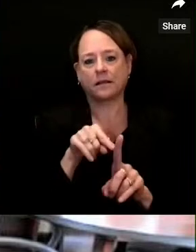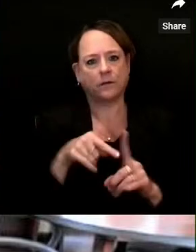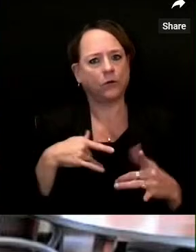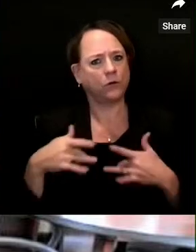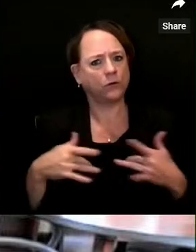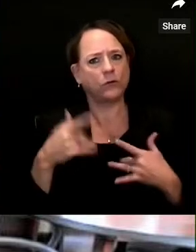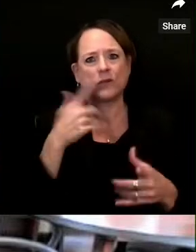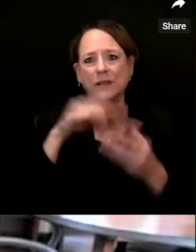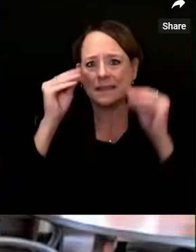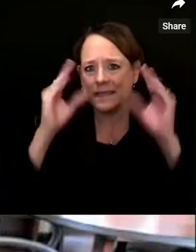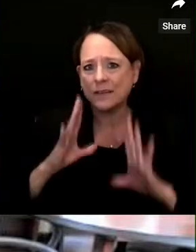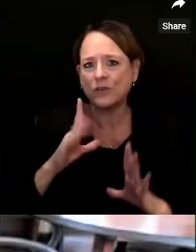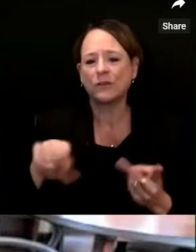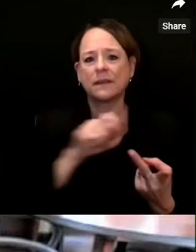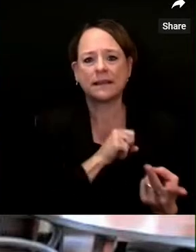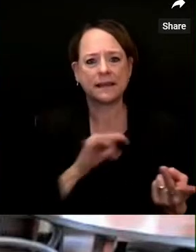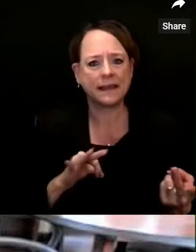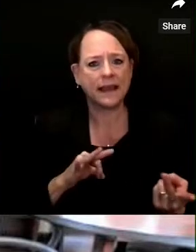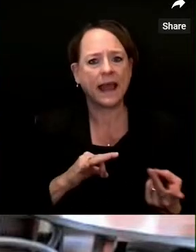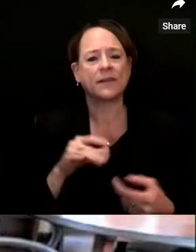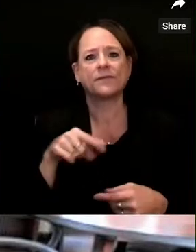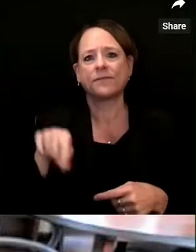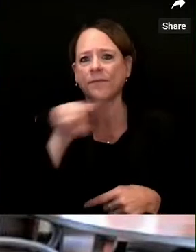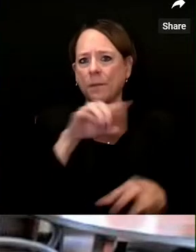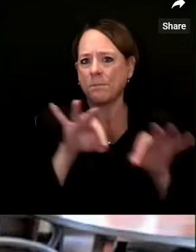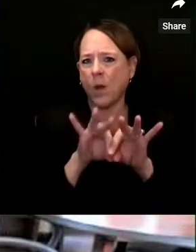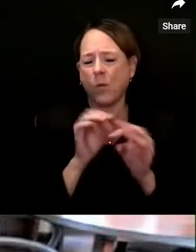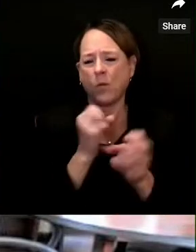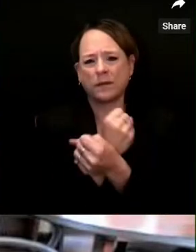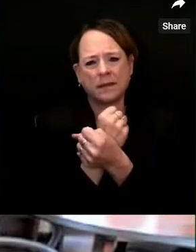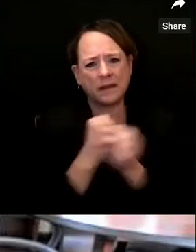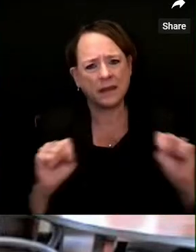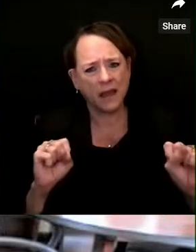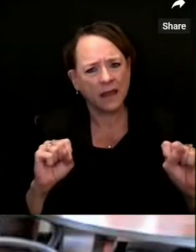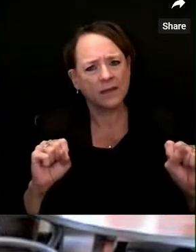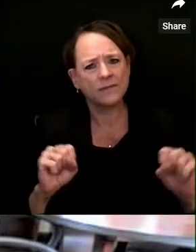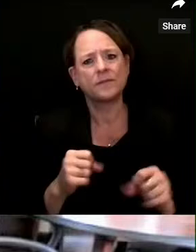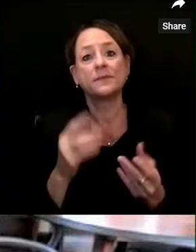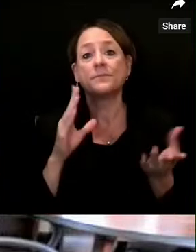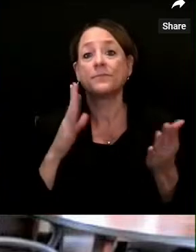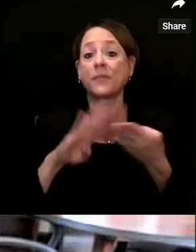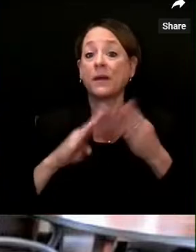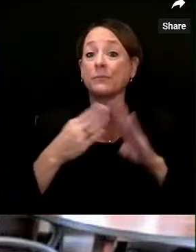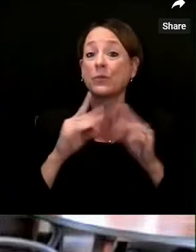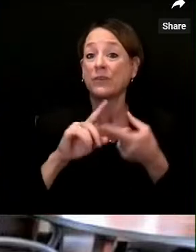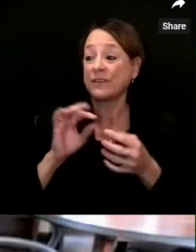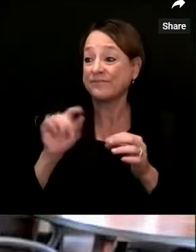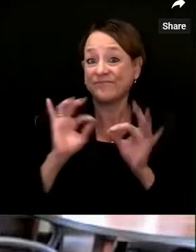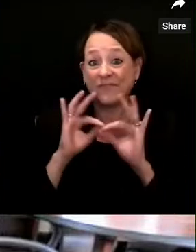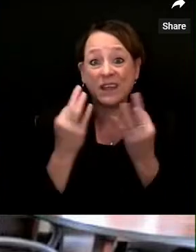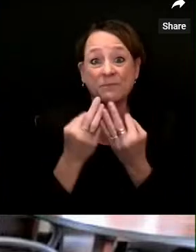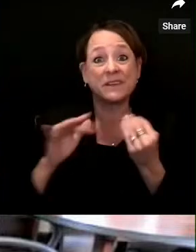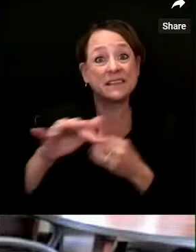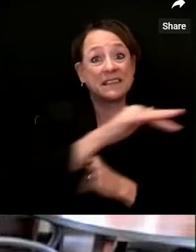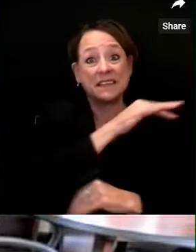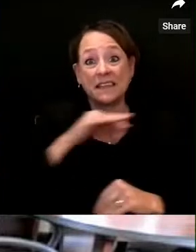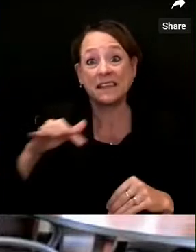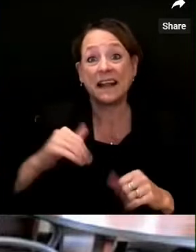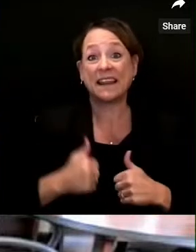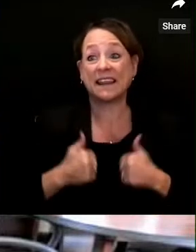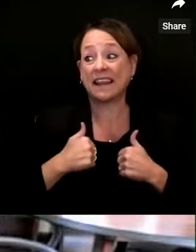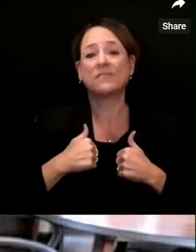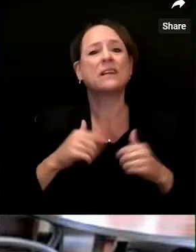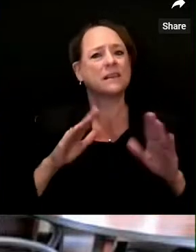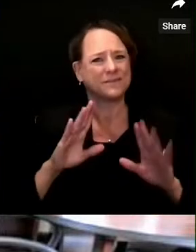those family members and those community members safe from COVID. The good news is that we know how to do this. We know how to